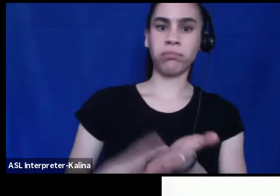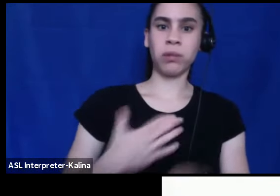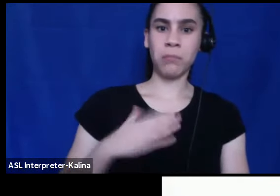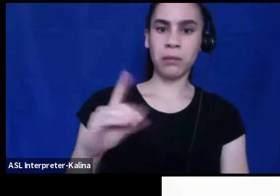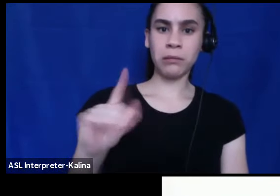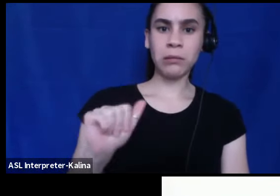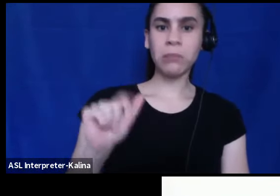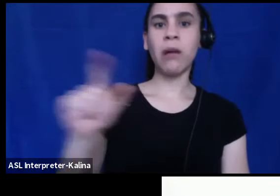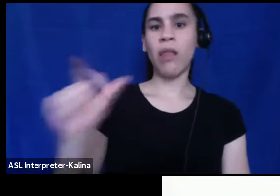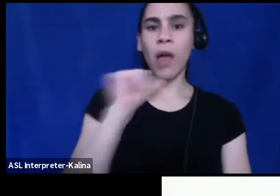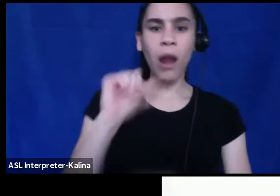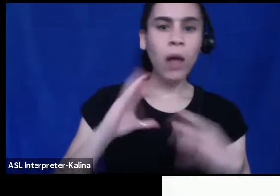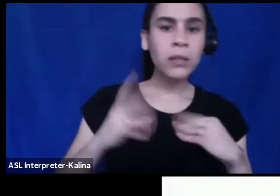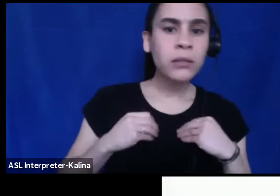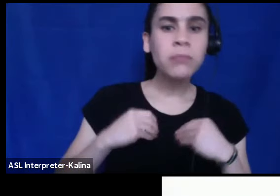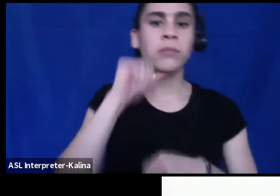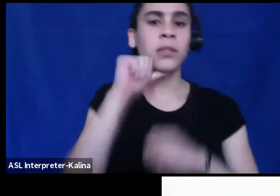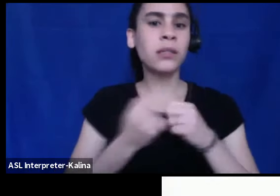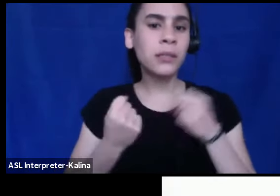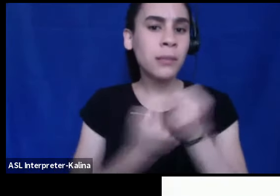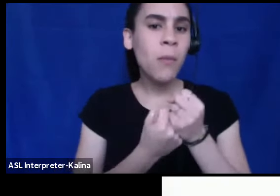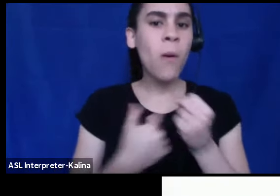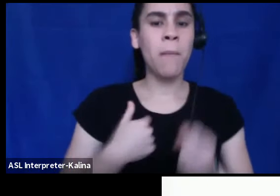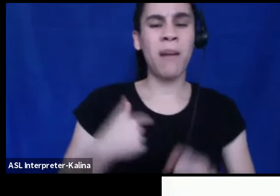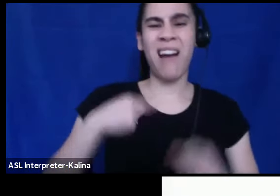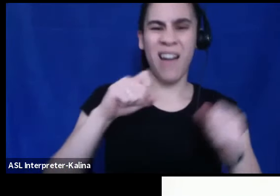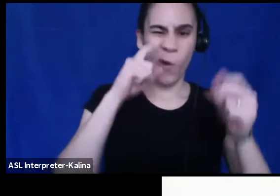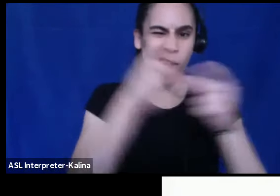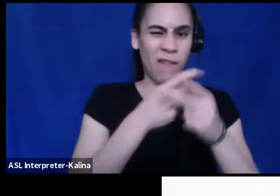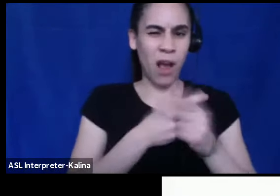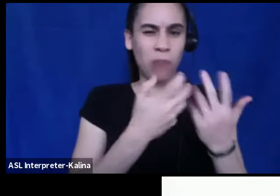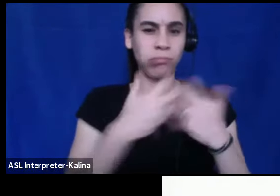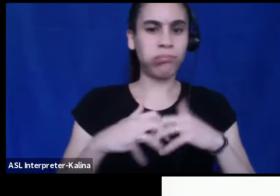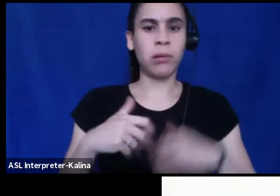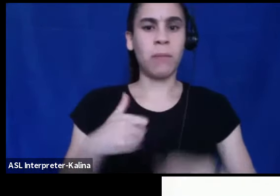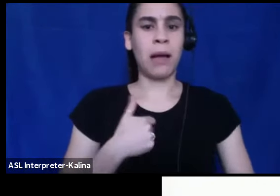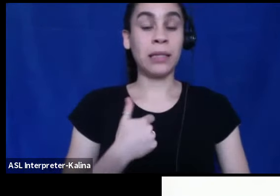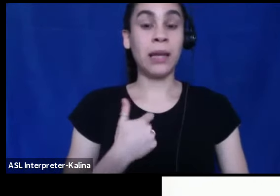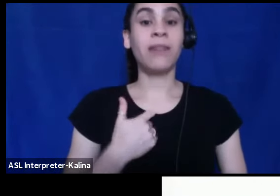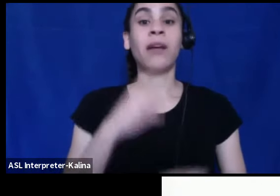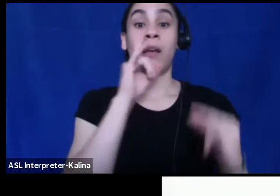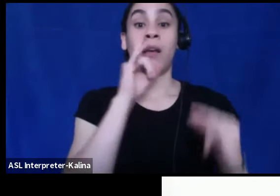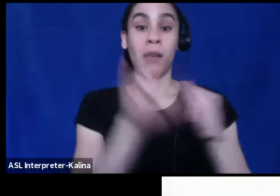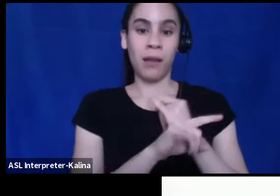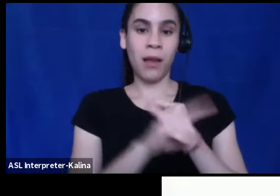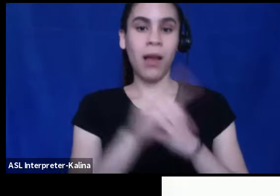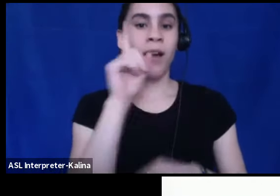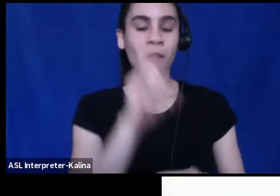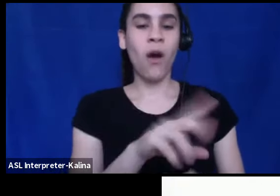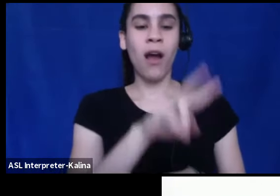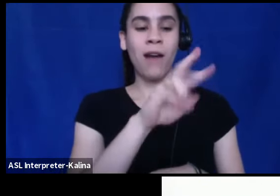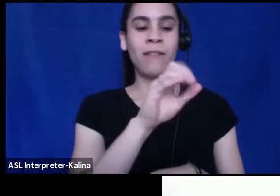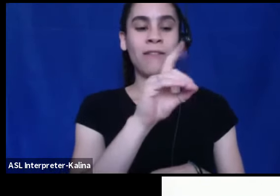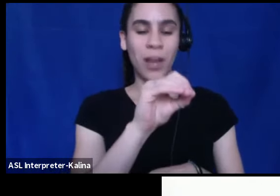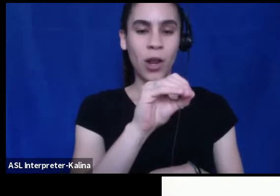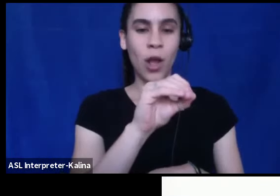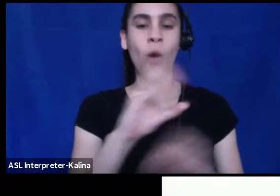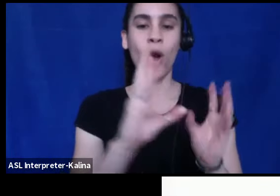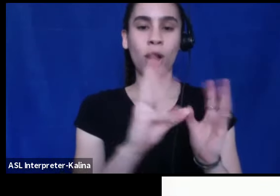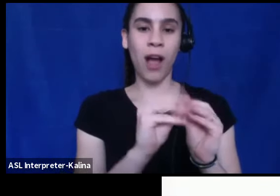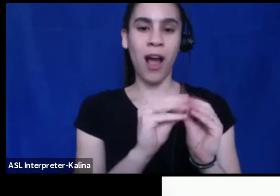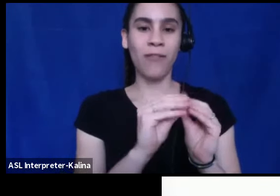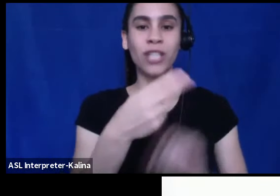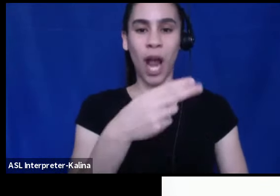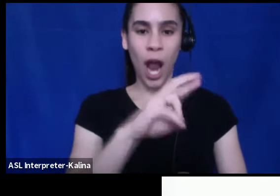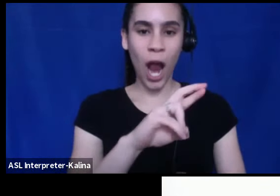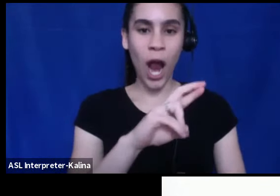They're not going to support me. So I just kind of have to figure it out. And ironically, it was for a video conferencing hardware company back on dial-up. And